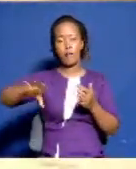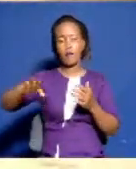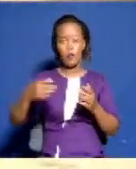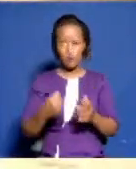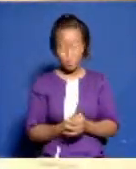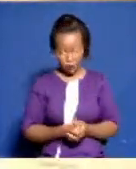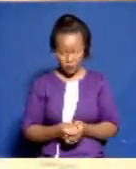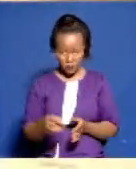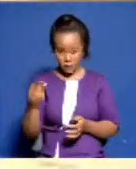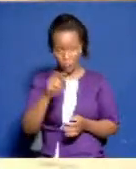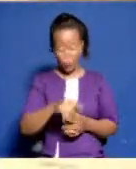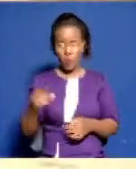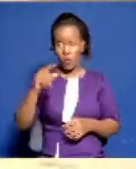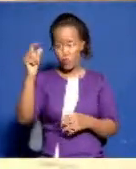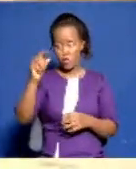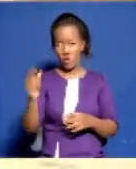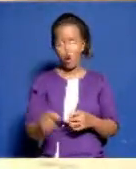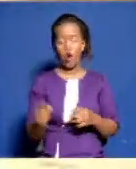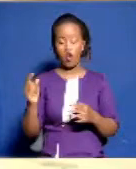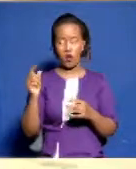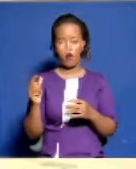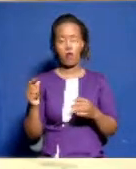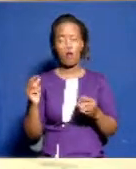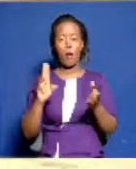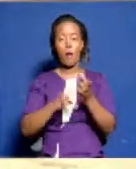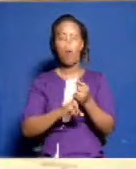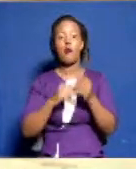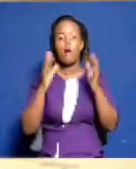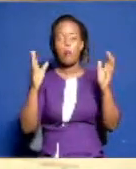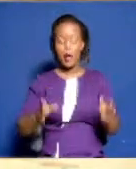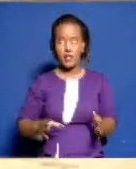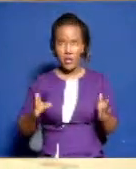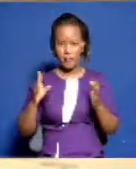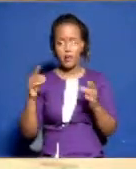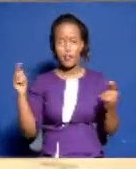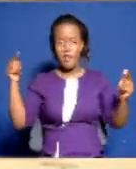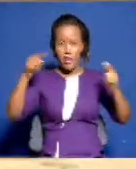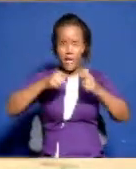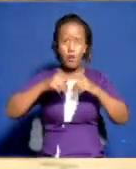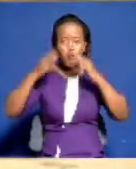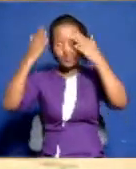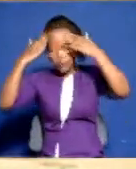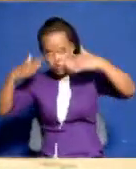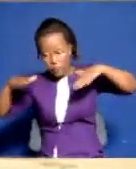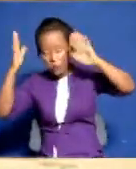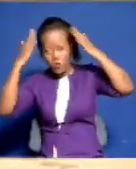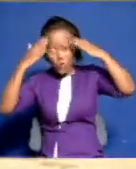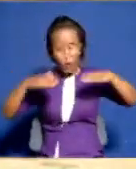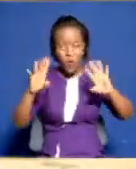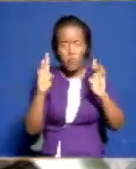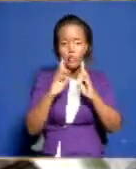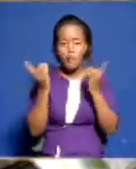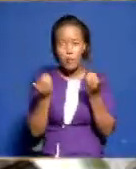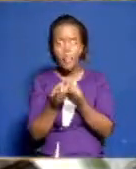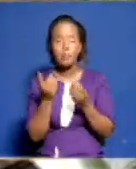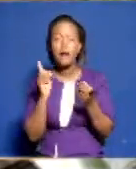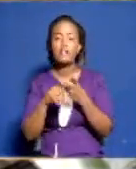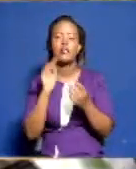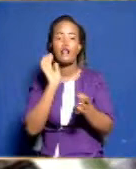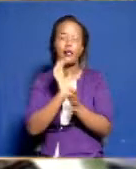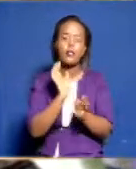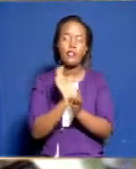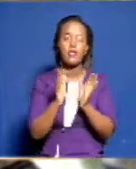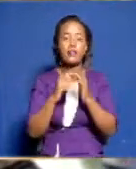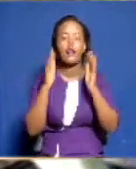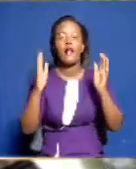local implementing partner, we have a series of sensitizing the Interior Department, the church leaders.